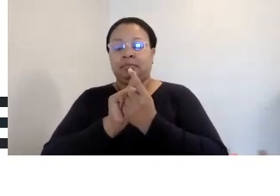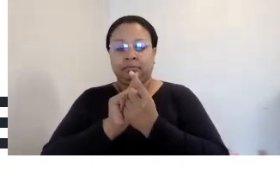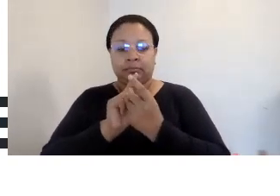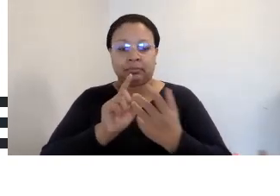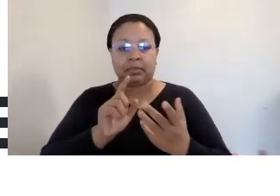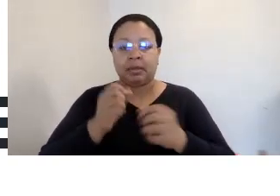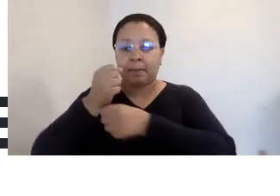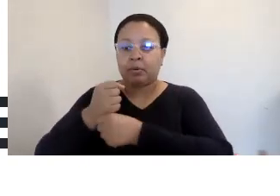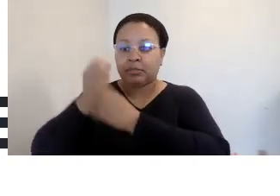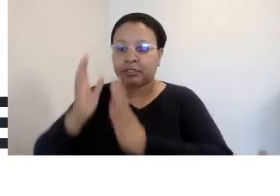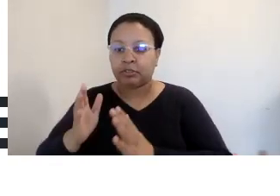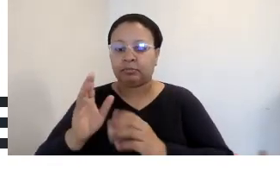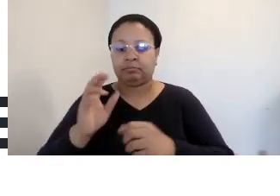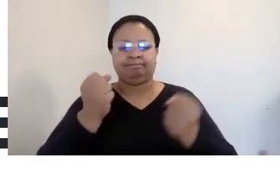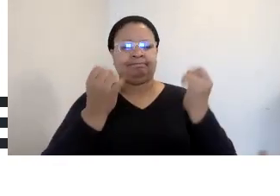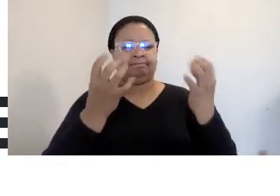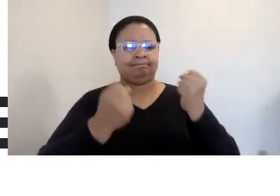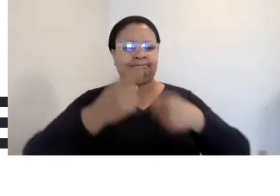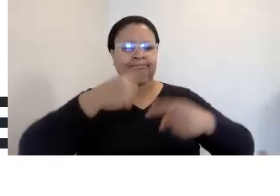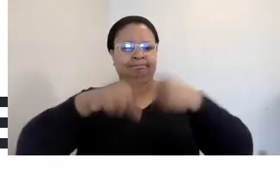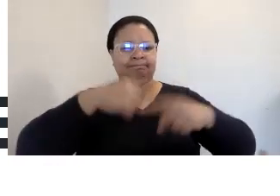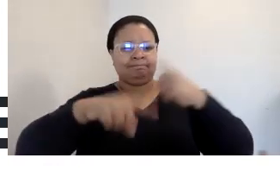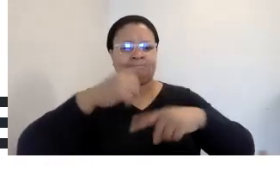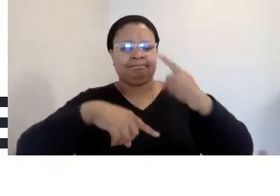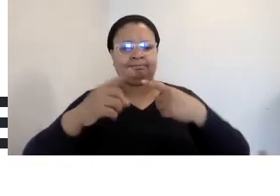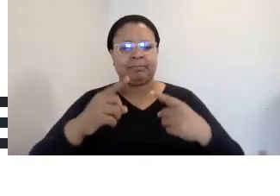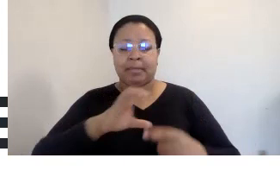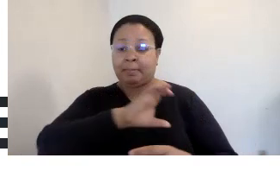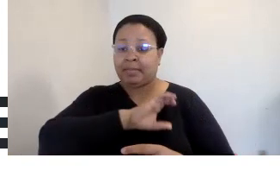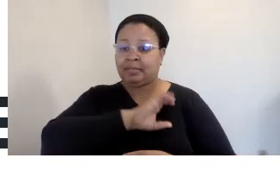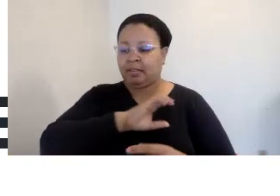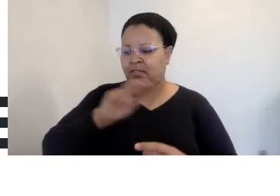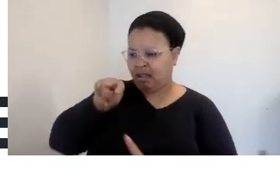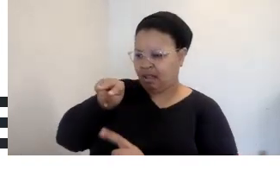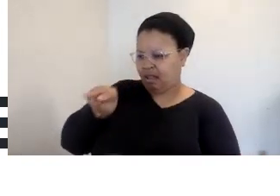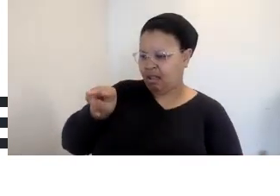protester starts using sign language. The police officer views it as